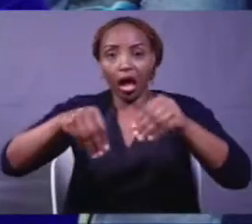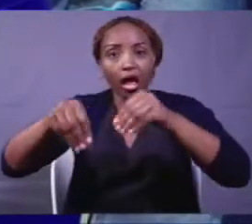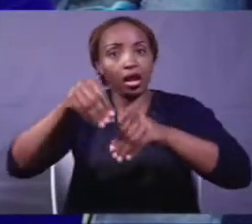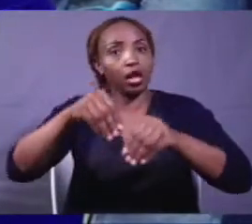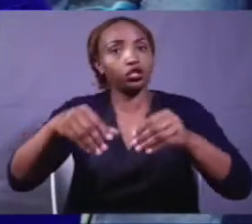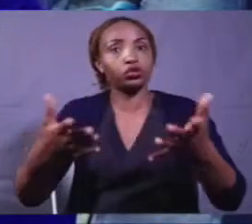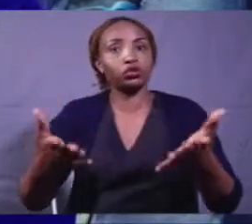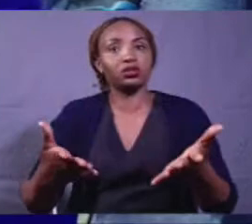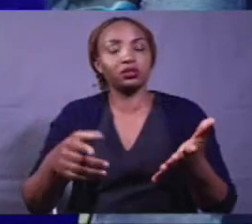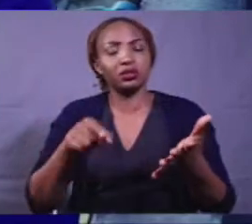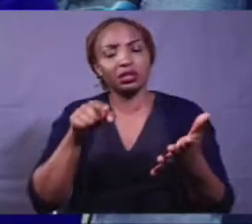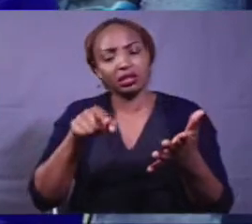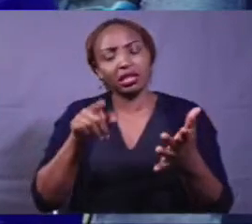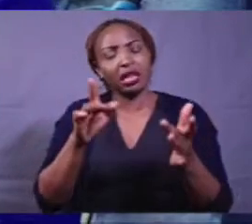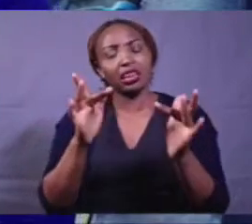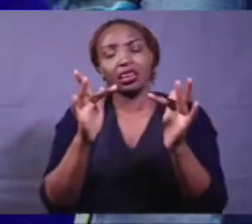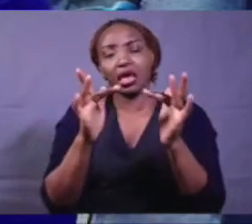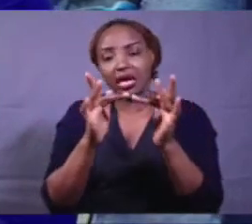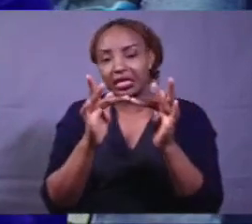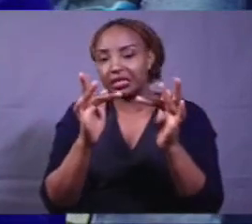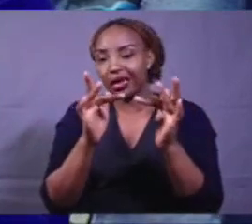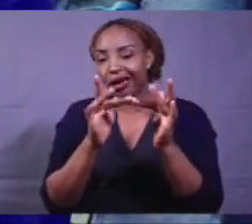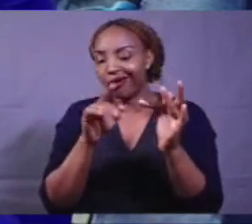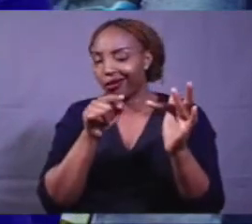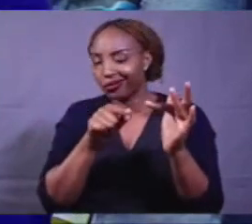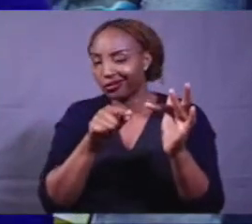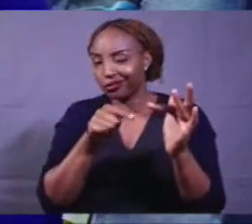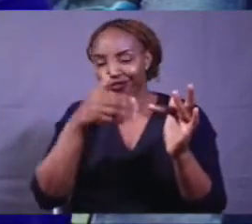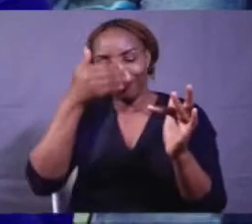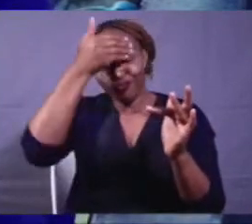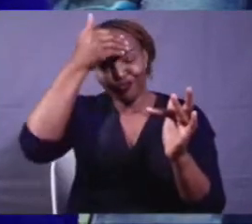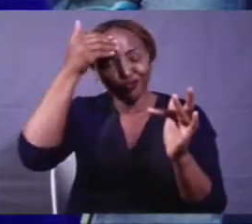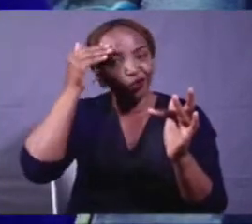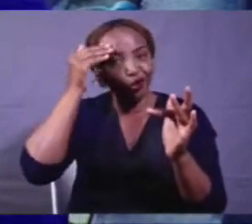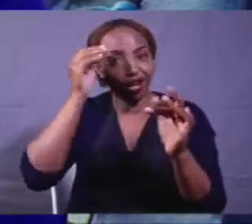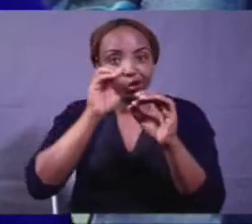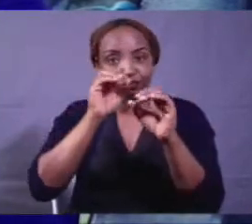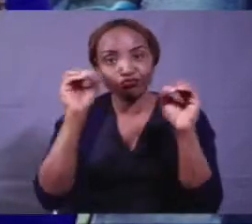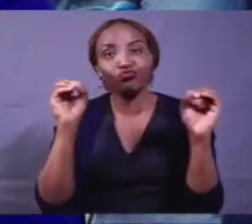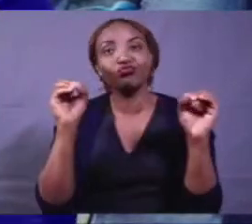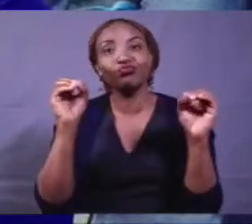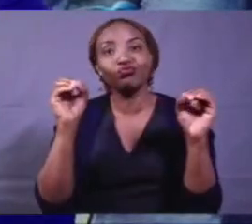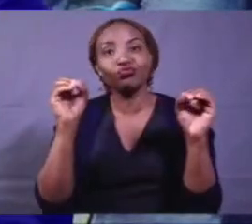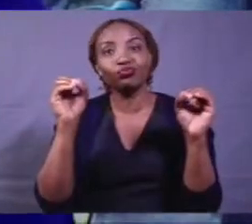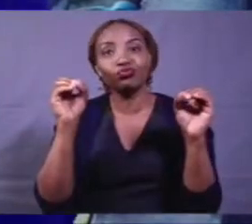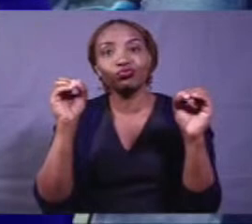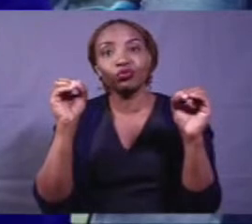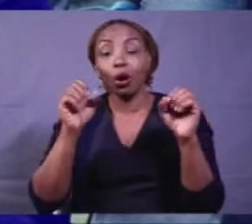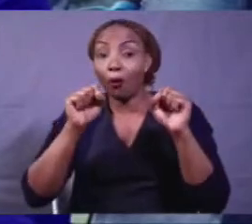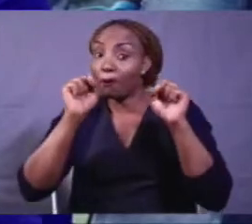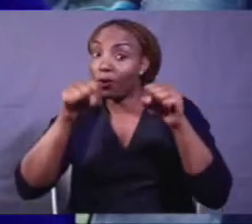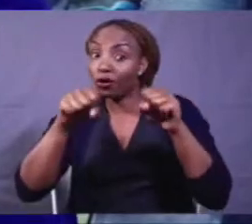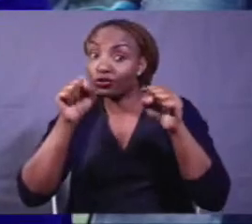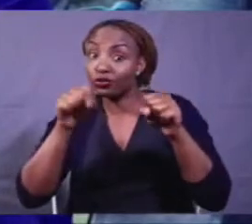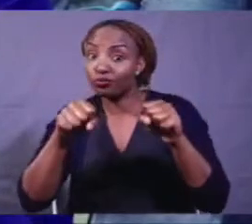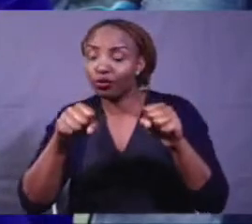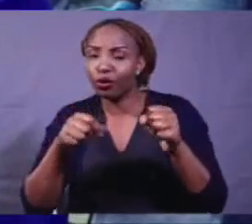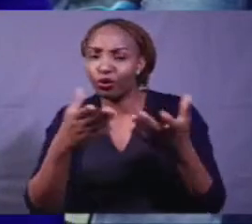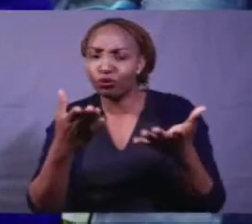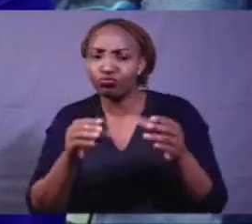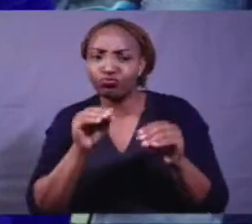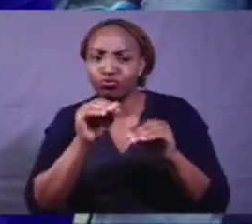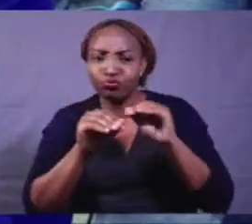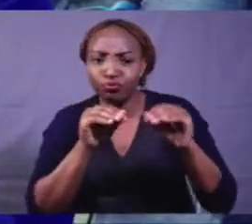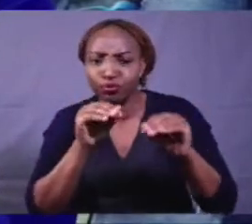does not forget. If someone wants to pull up something that you tweeted 5 years ago, they will pull it up. And guess